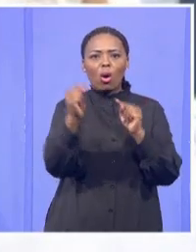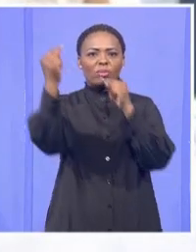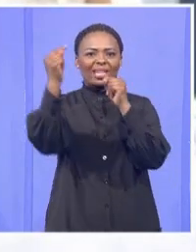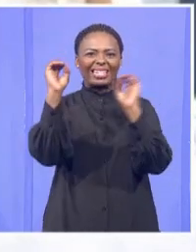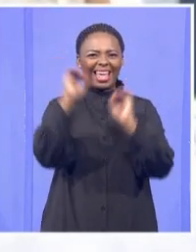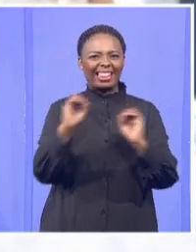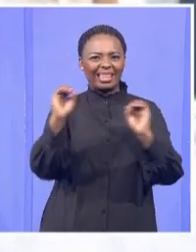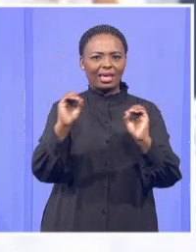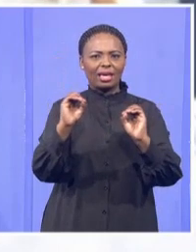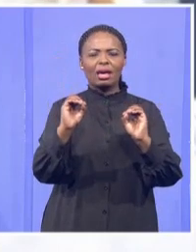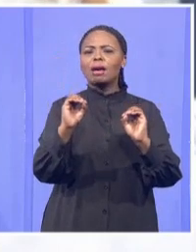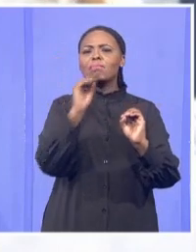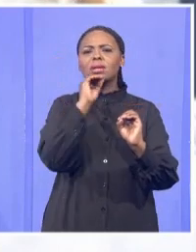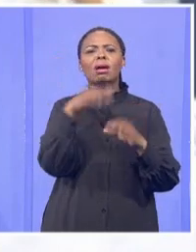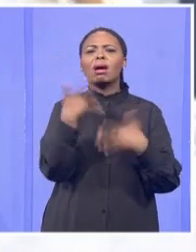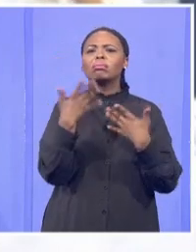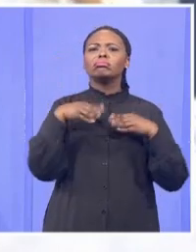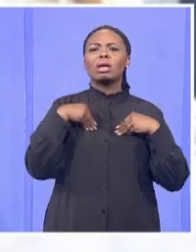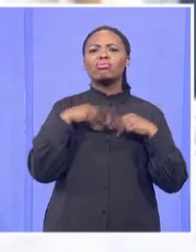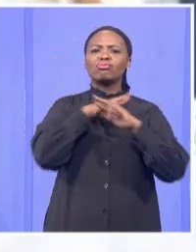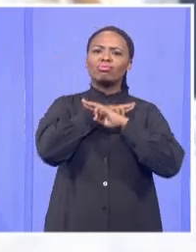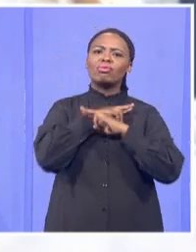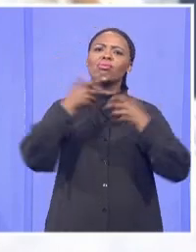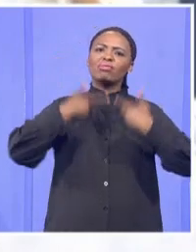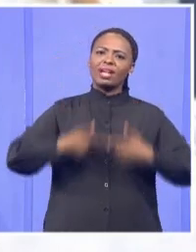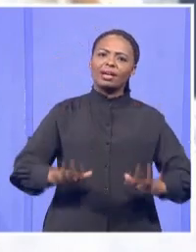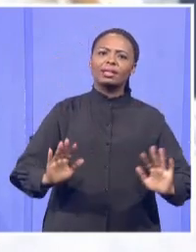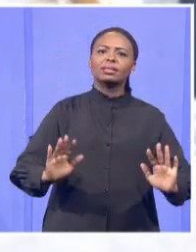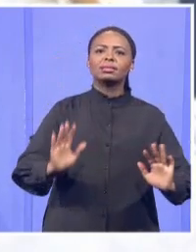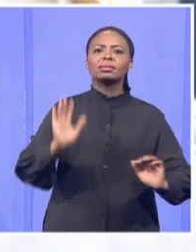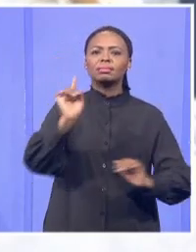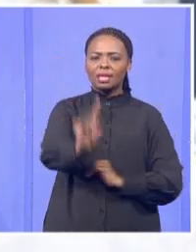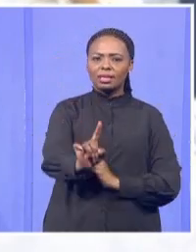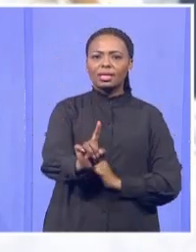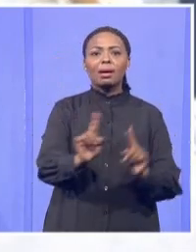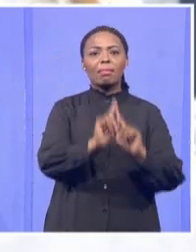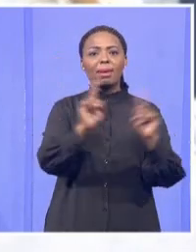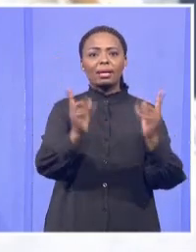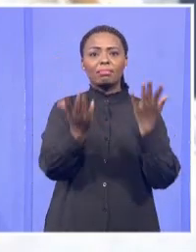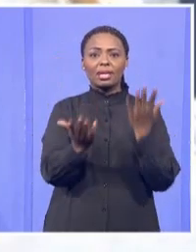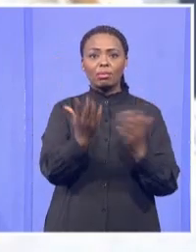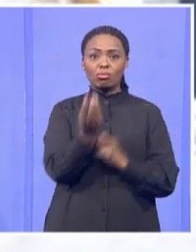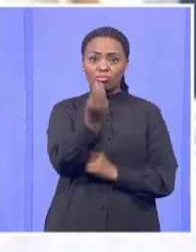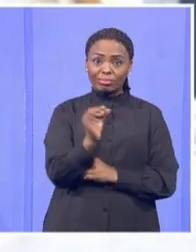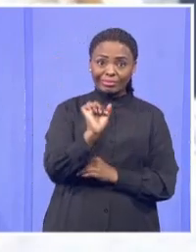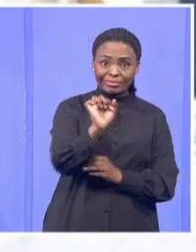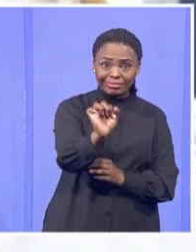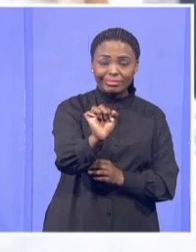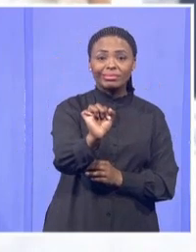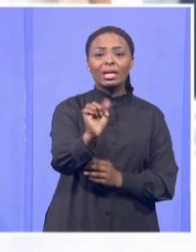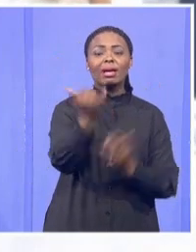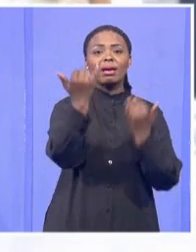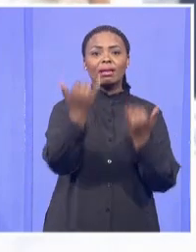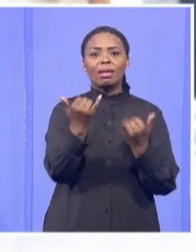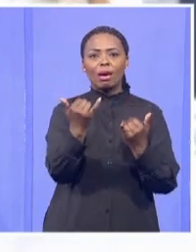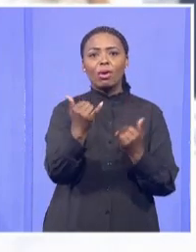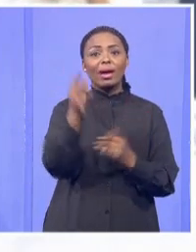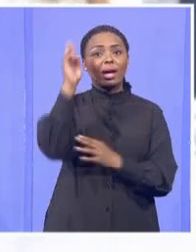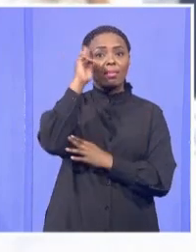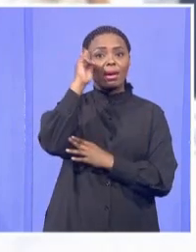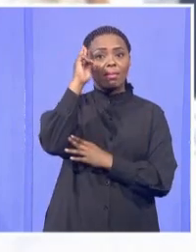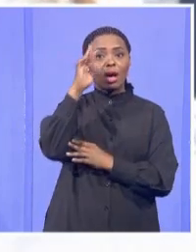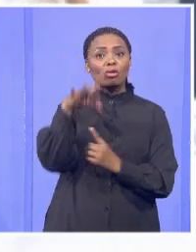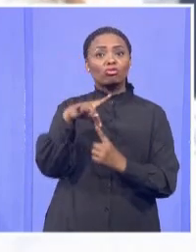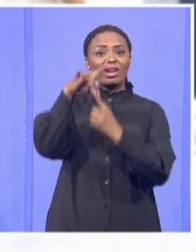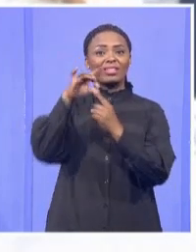have to do anything. But there may be an instance where a child is placed, but you remember you had 5 choices,